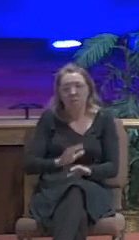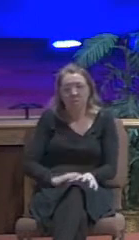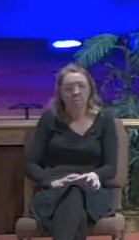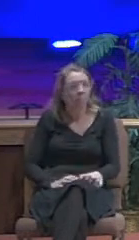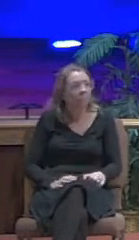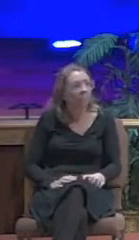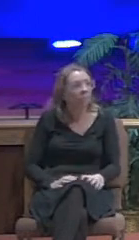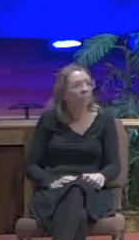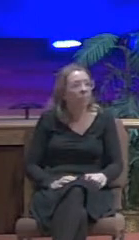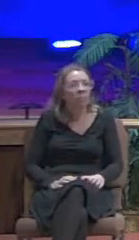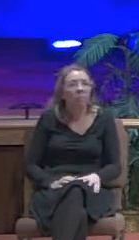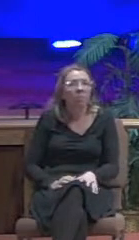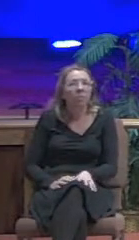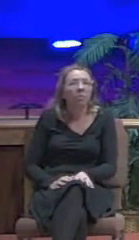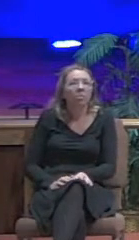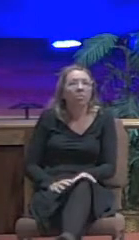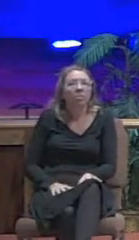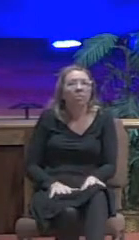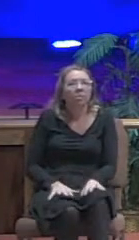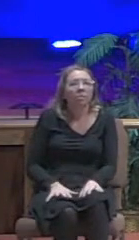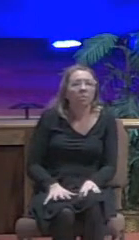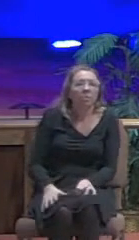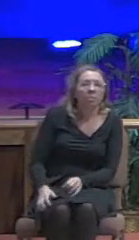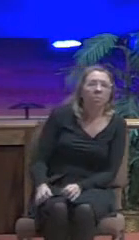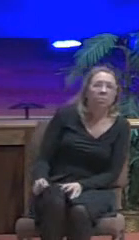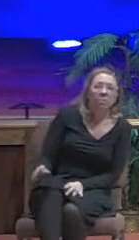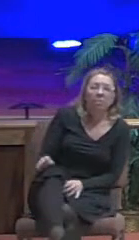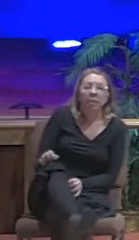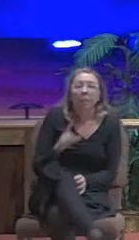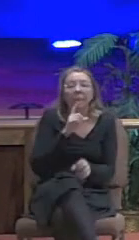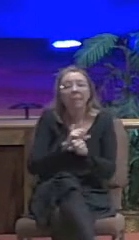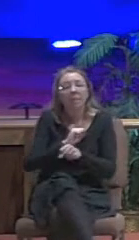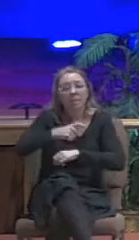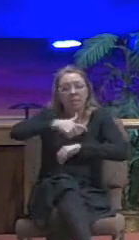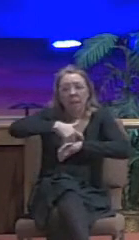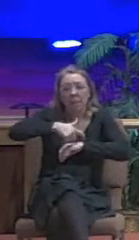But it's time to receive God's favor by obeying Him